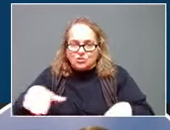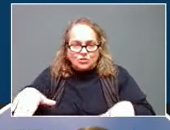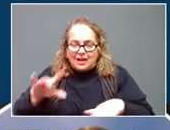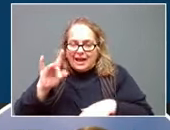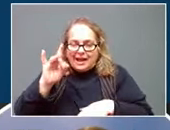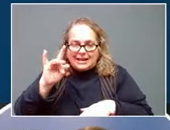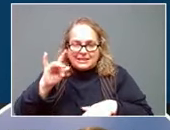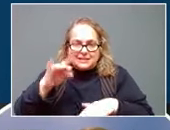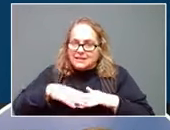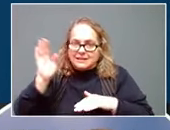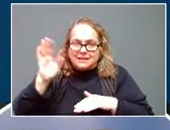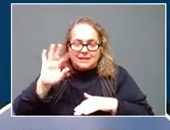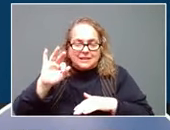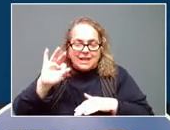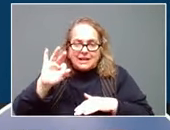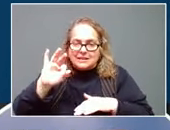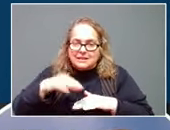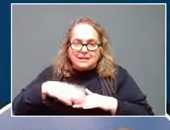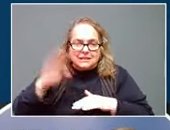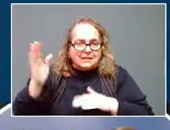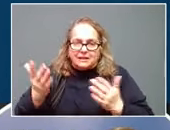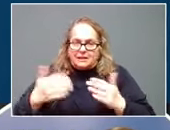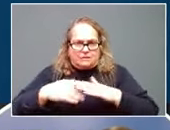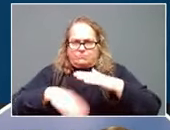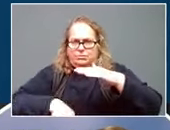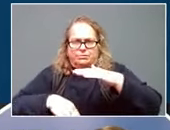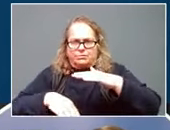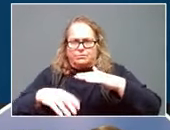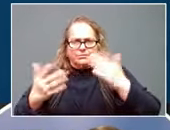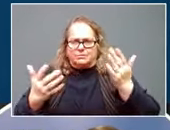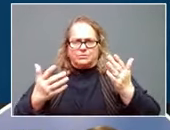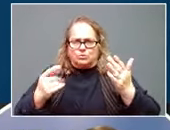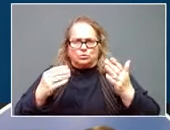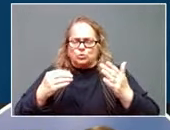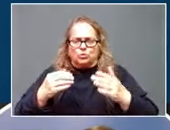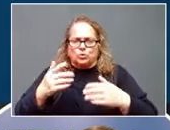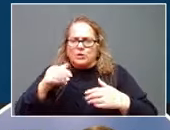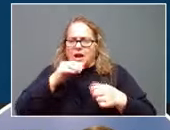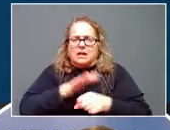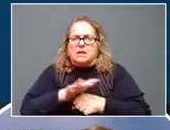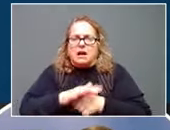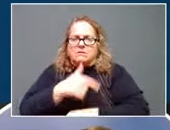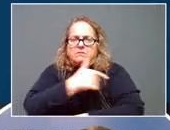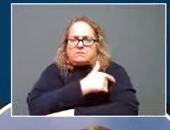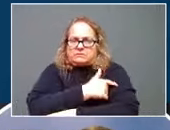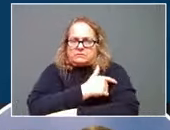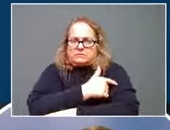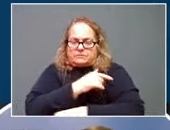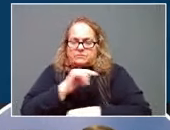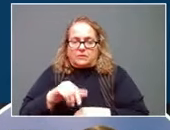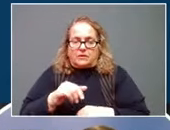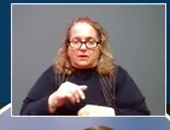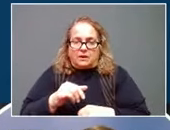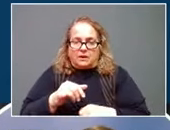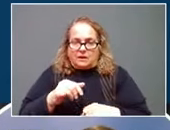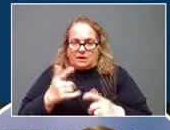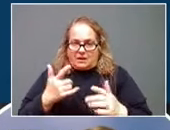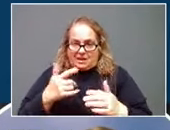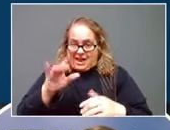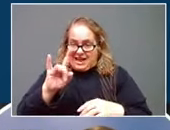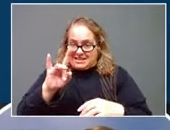or 19 and under. And either one of those could be the major lever for not